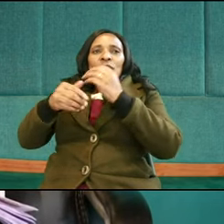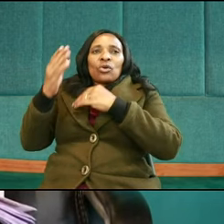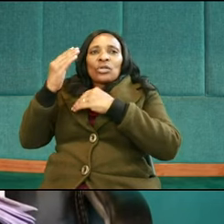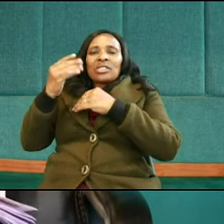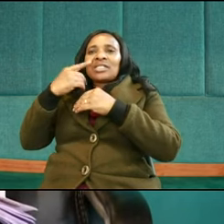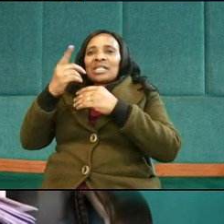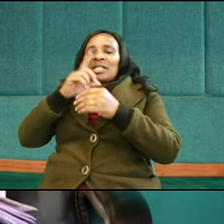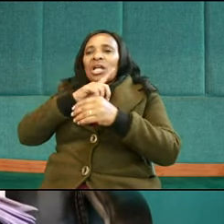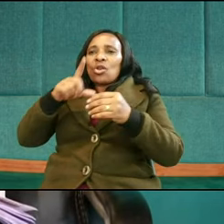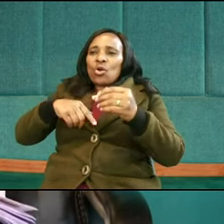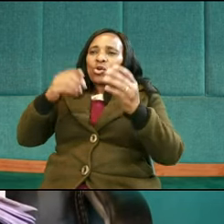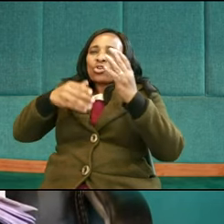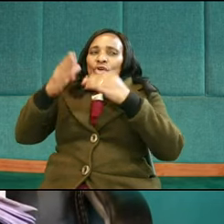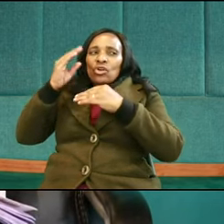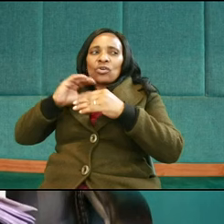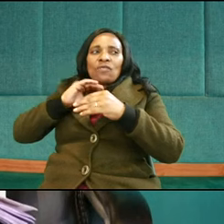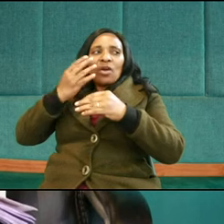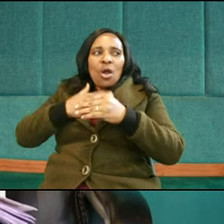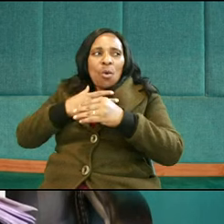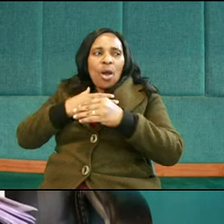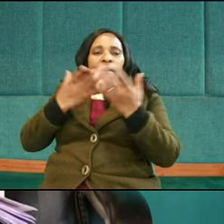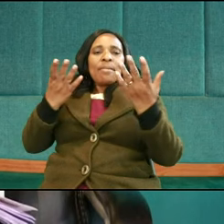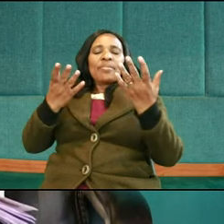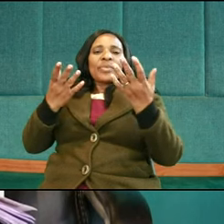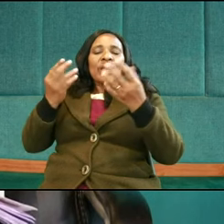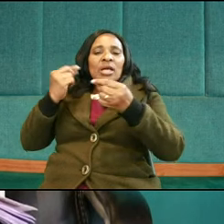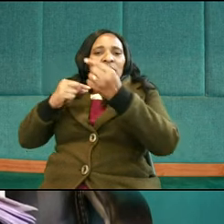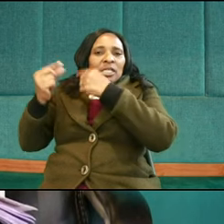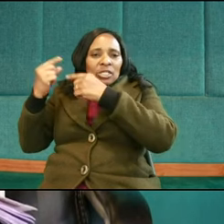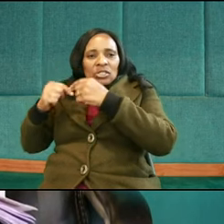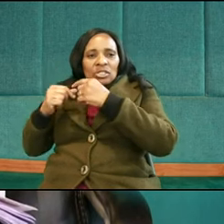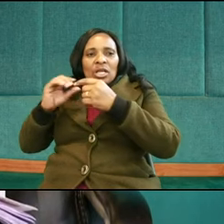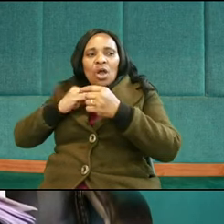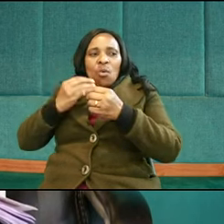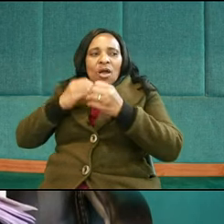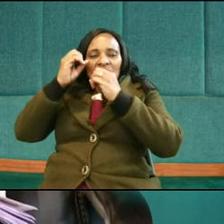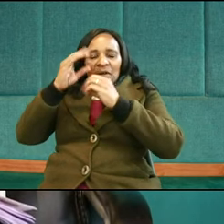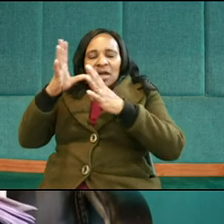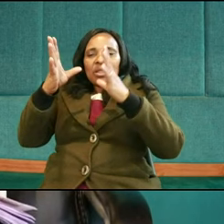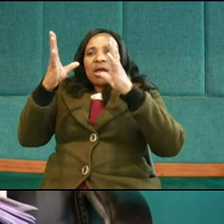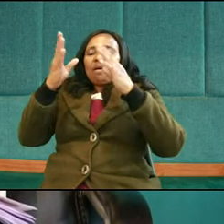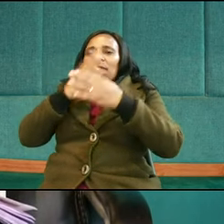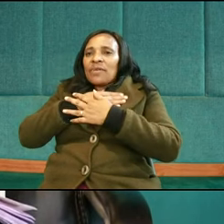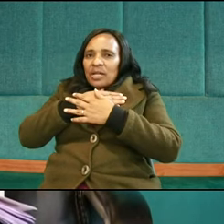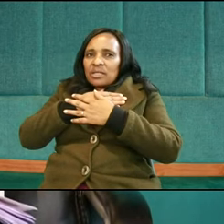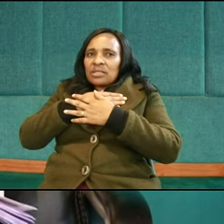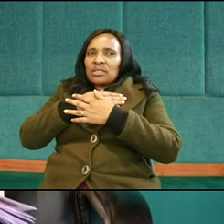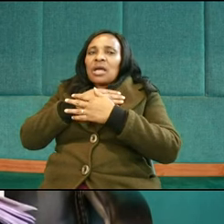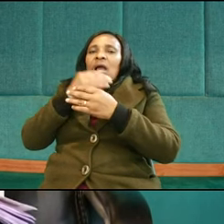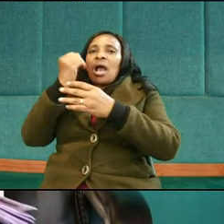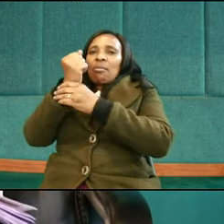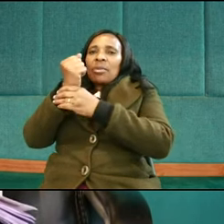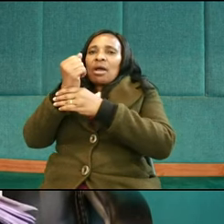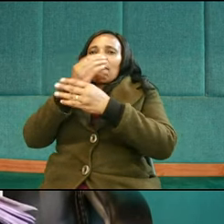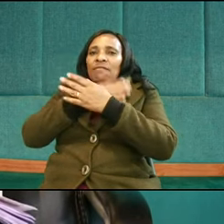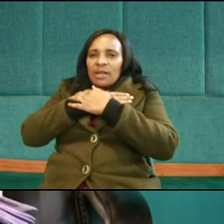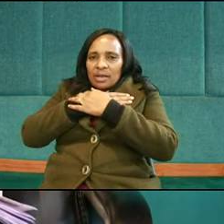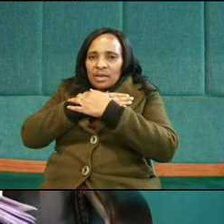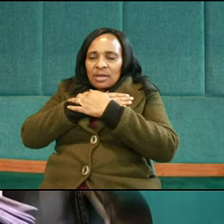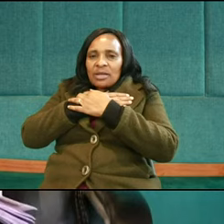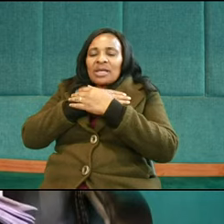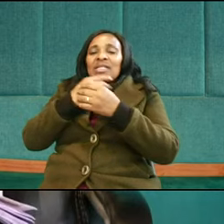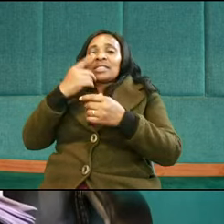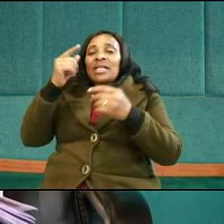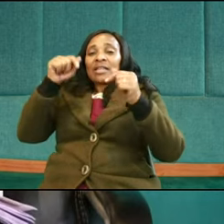"The Lord God of our ancestors, our father was your friend, Abraham your friend." He says,